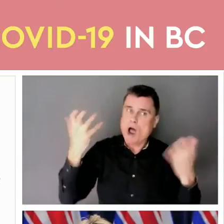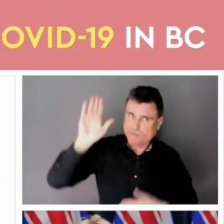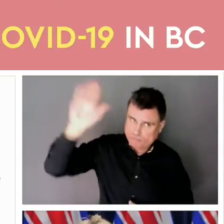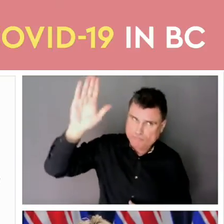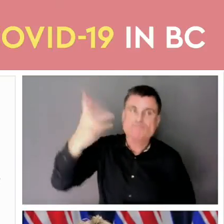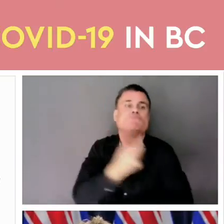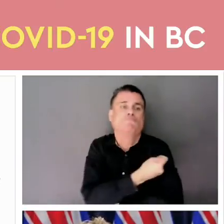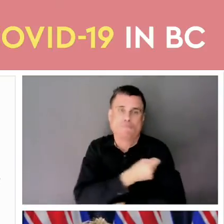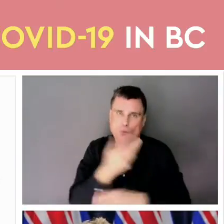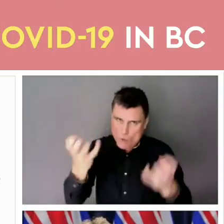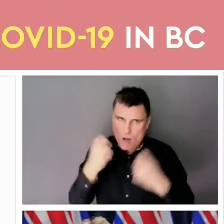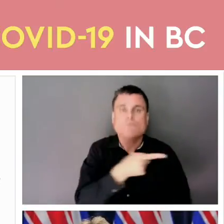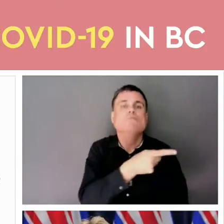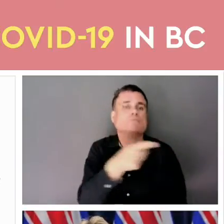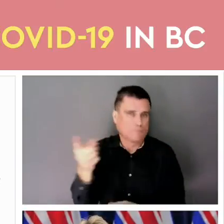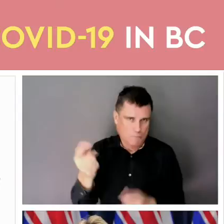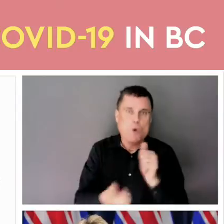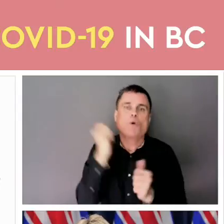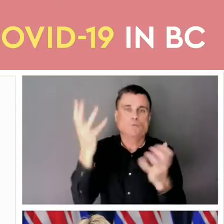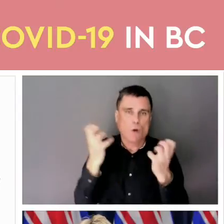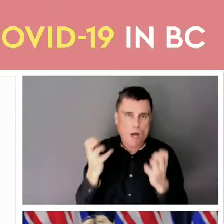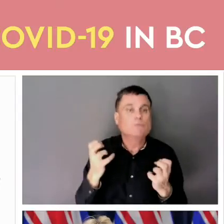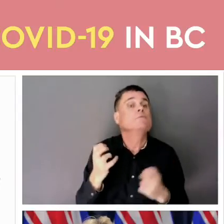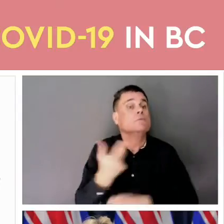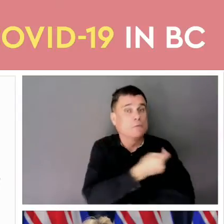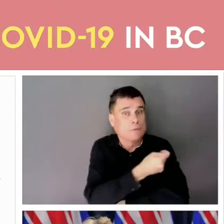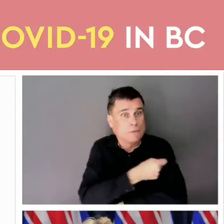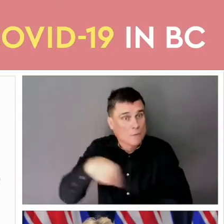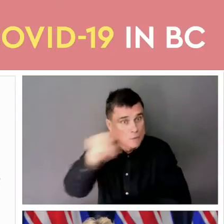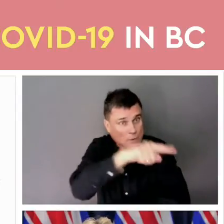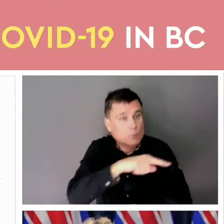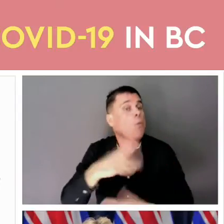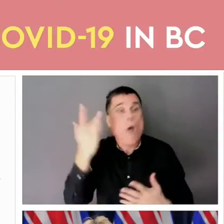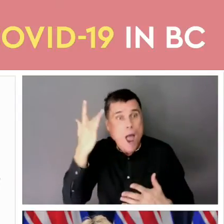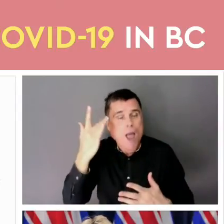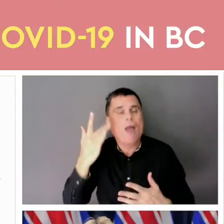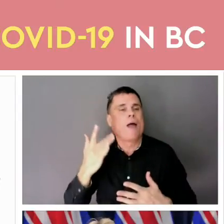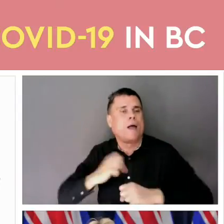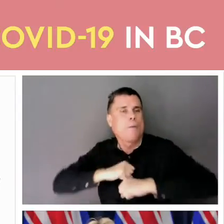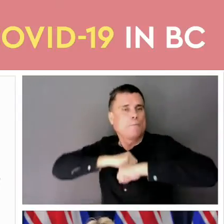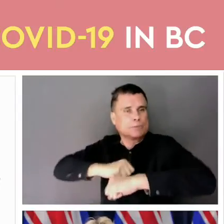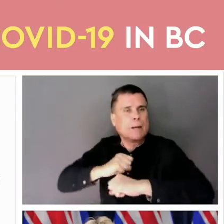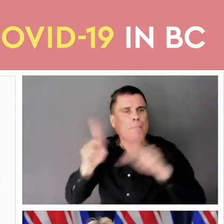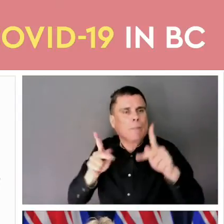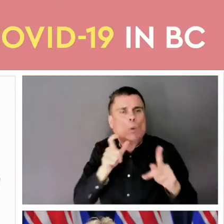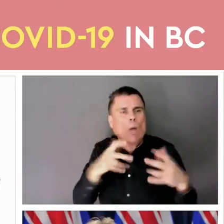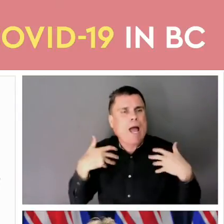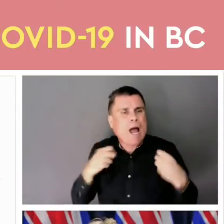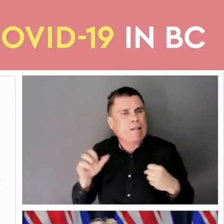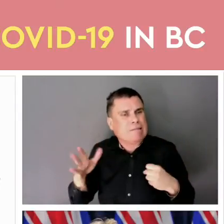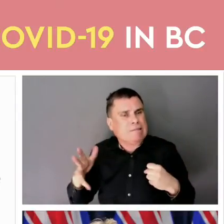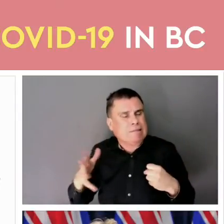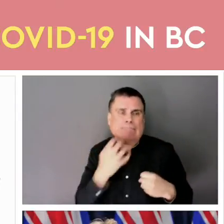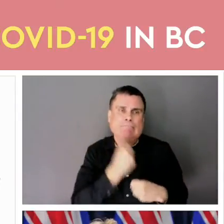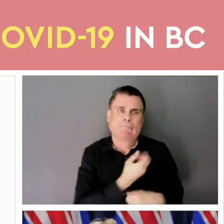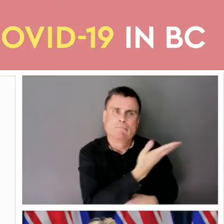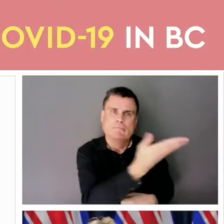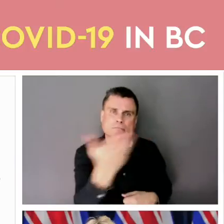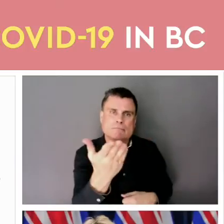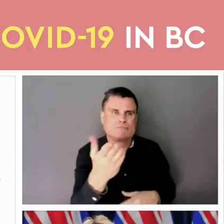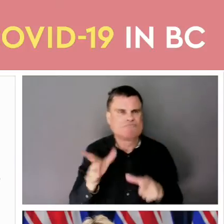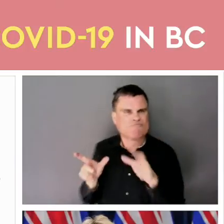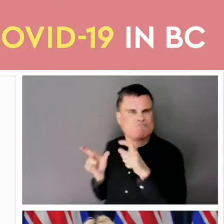lives. We're protecting those closest to us and our entire community. But we are not yet at that